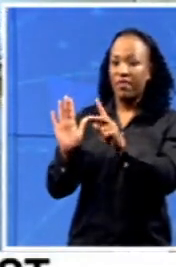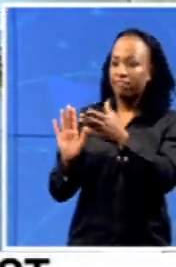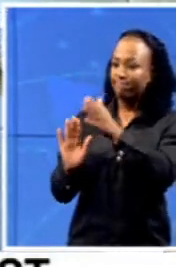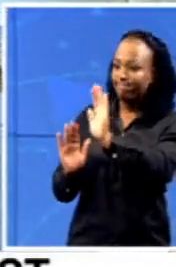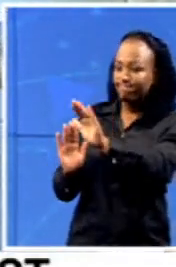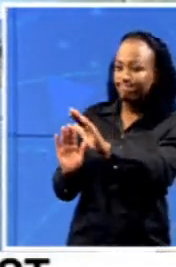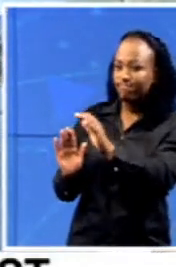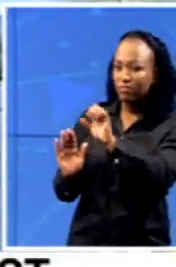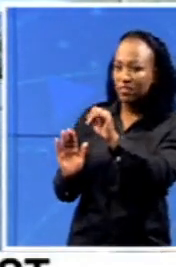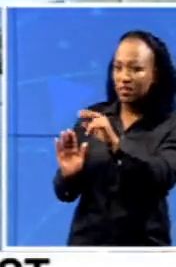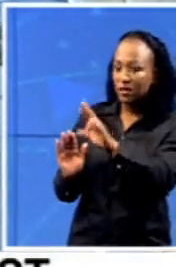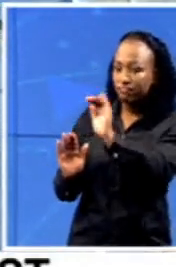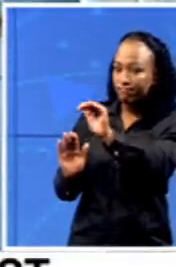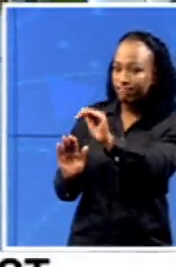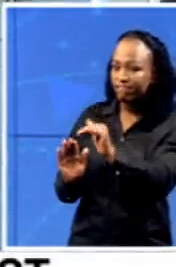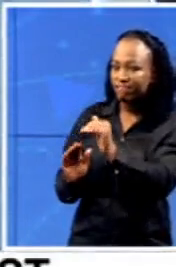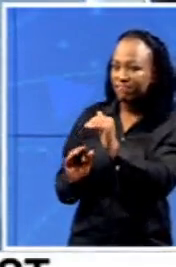with you.